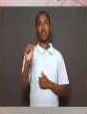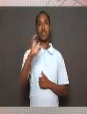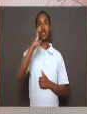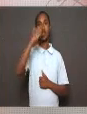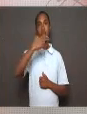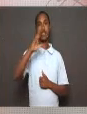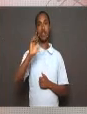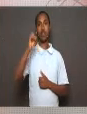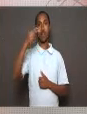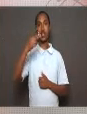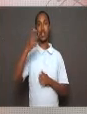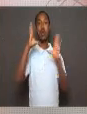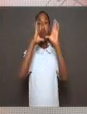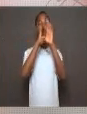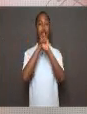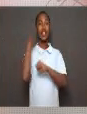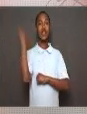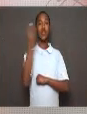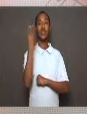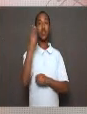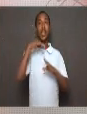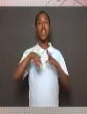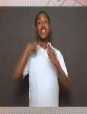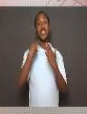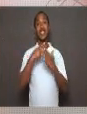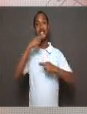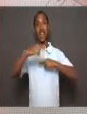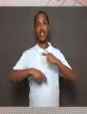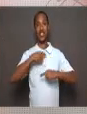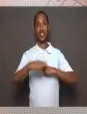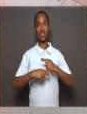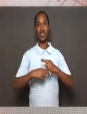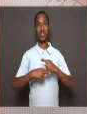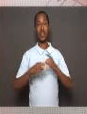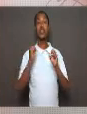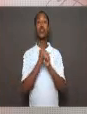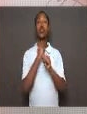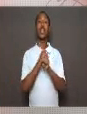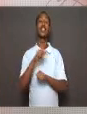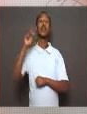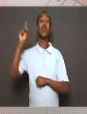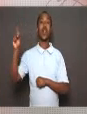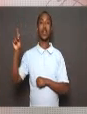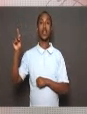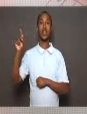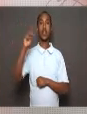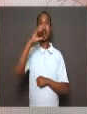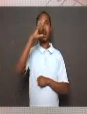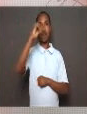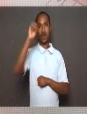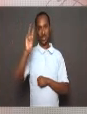Therefore, methanol would be completely consumed in this reaction to create the